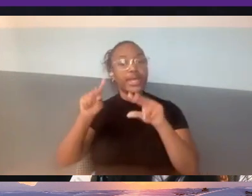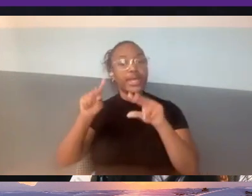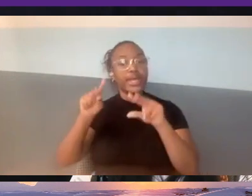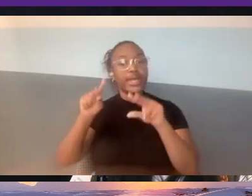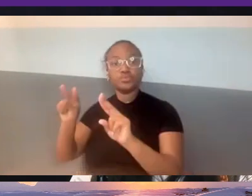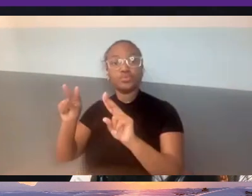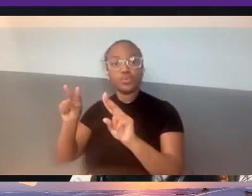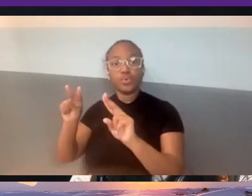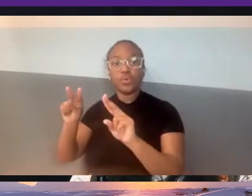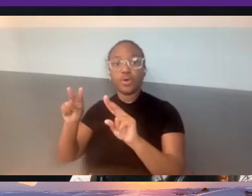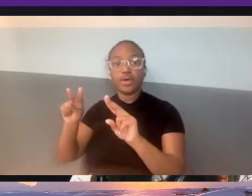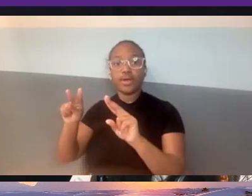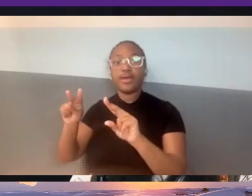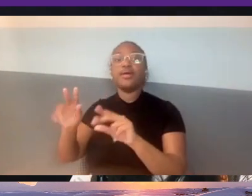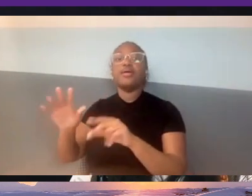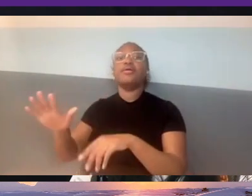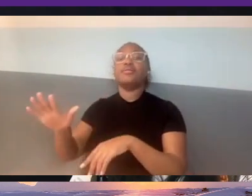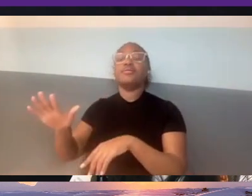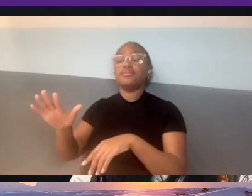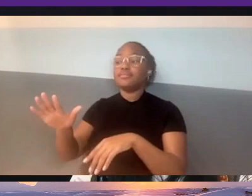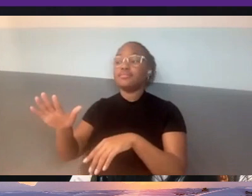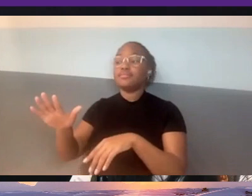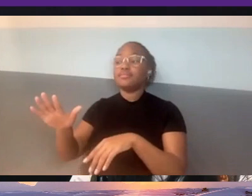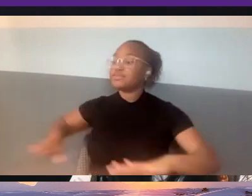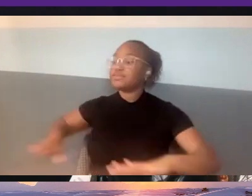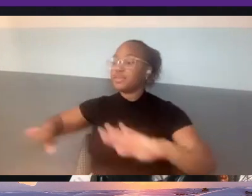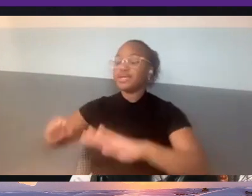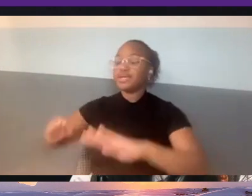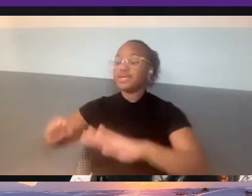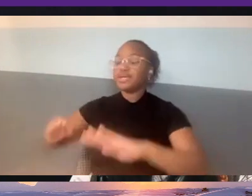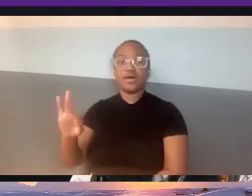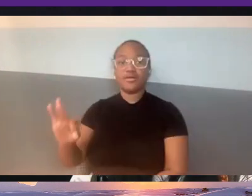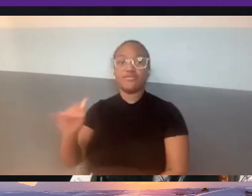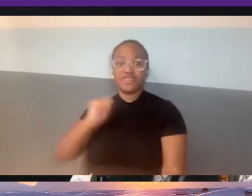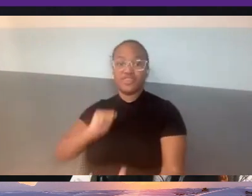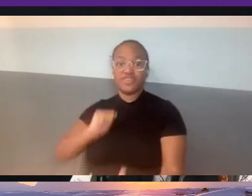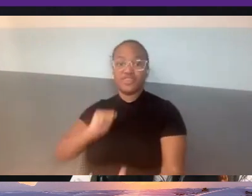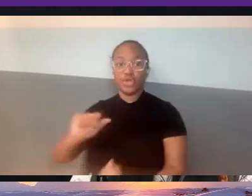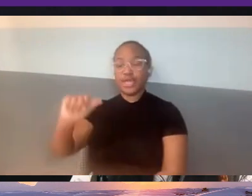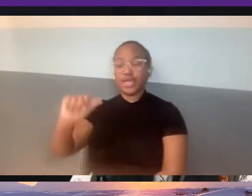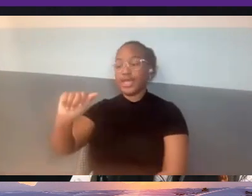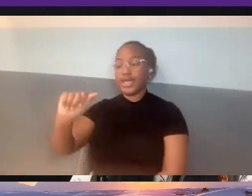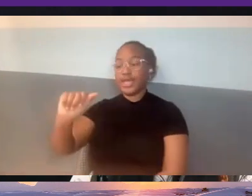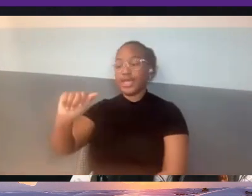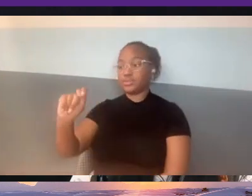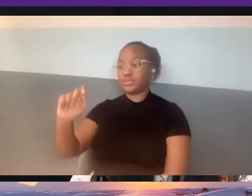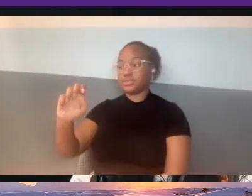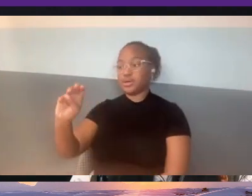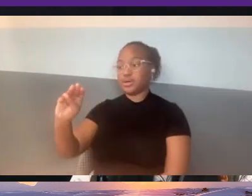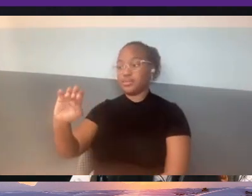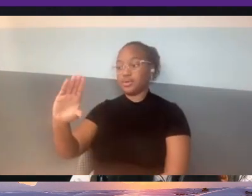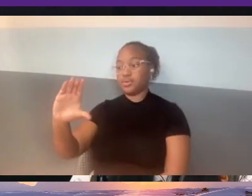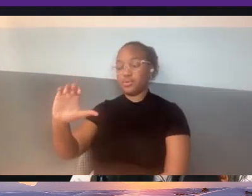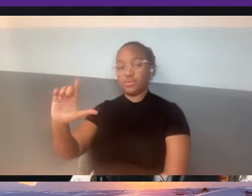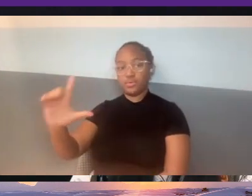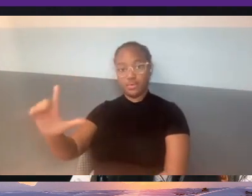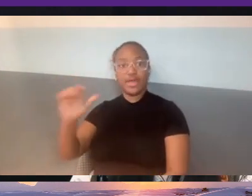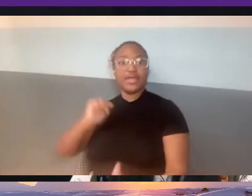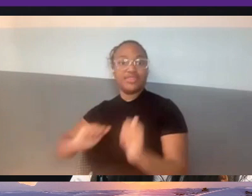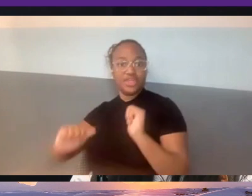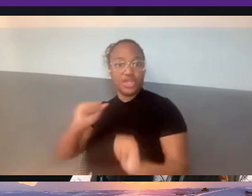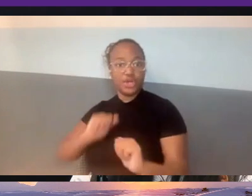theater, right, where literally the remains of enslaved people who had deceased, perhaps sometimes alive,